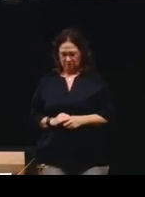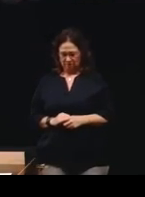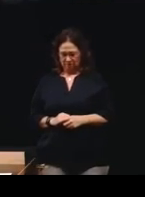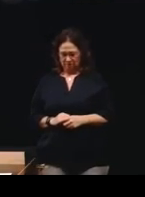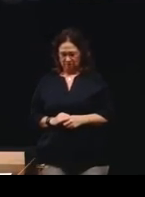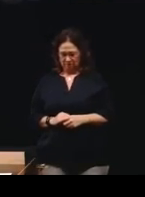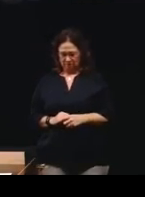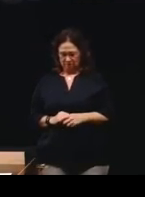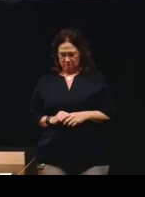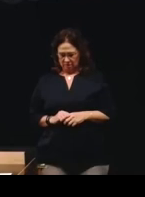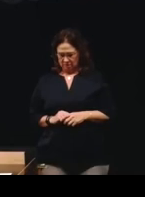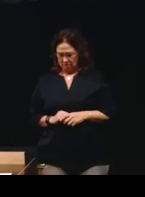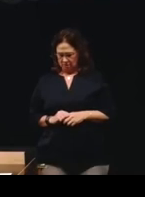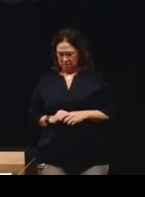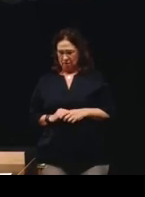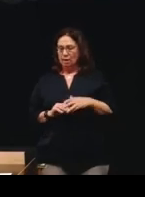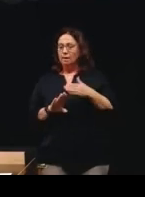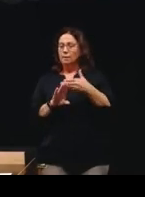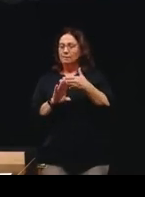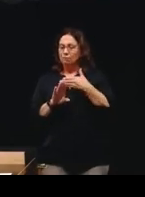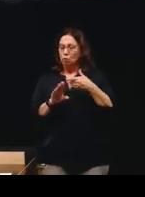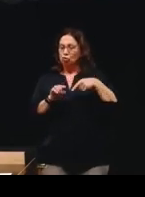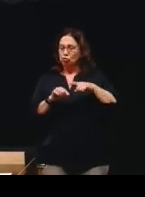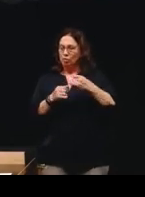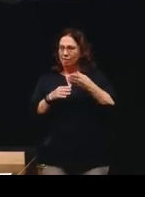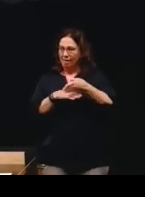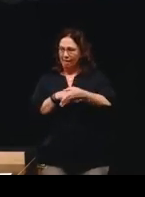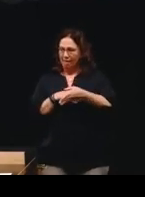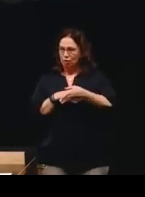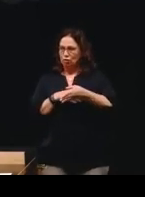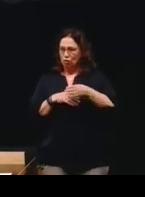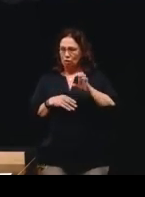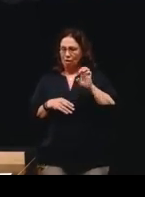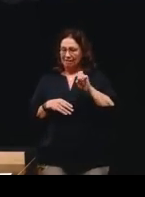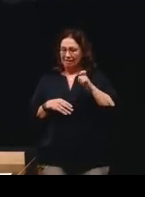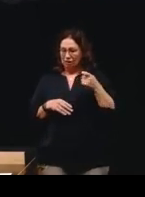EEG before, during, and after lacked any electrographic correlate.